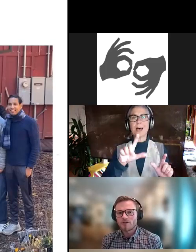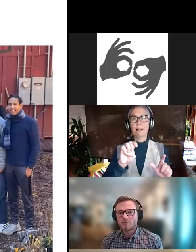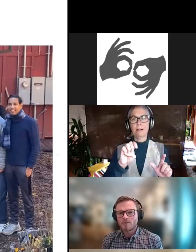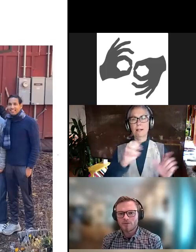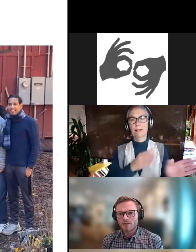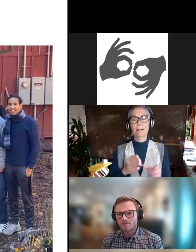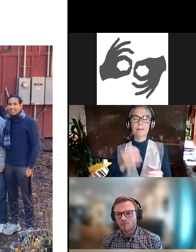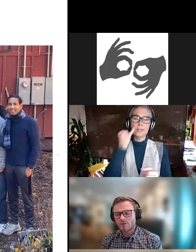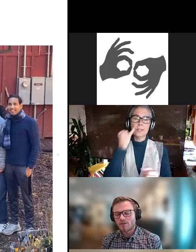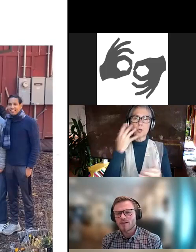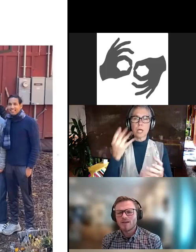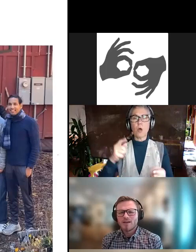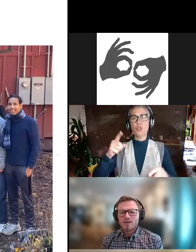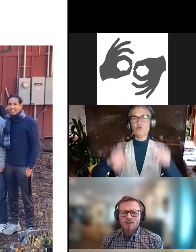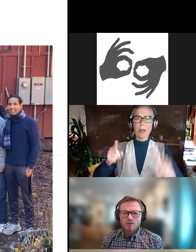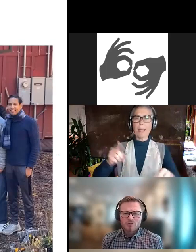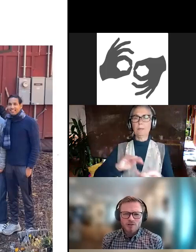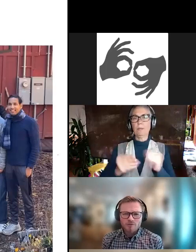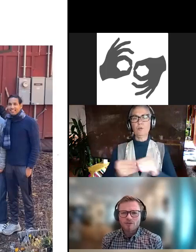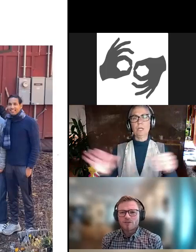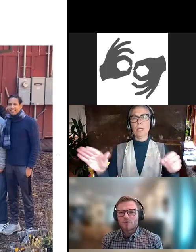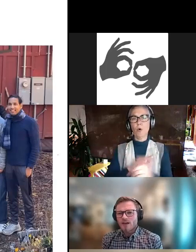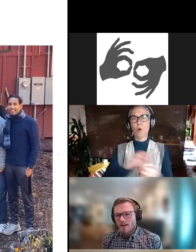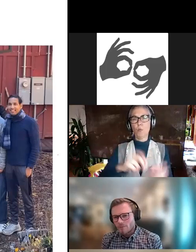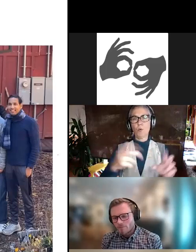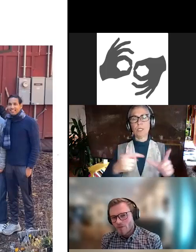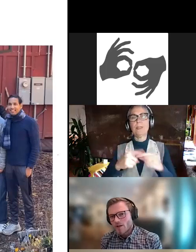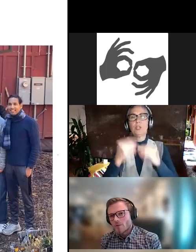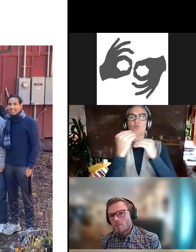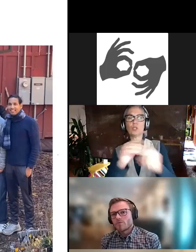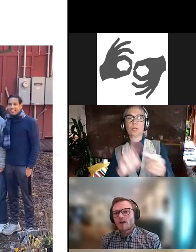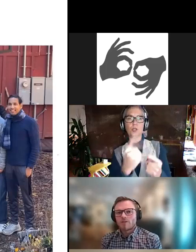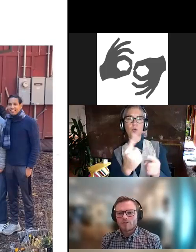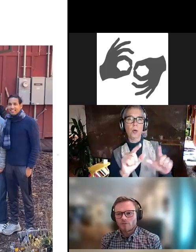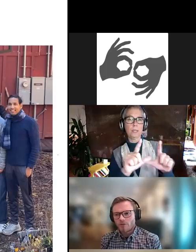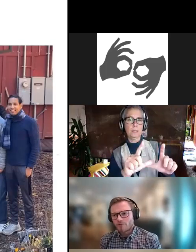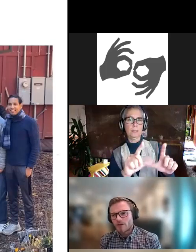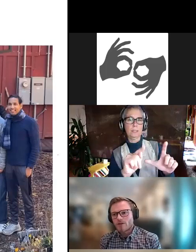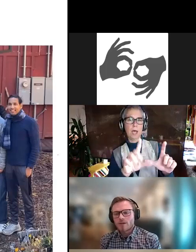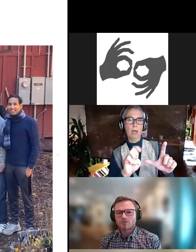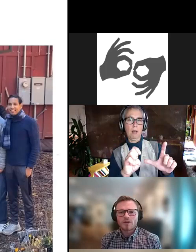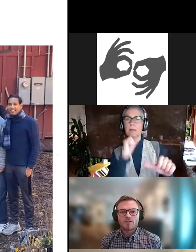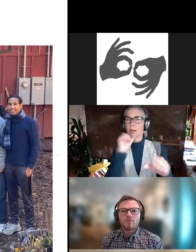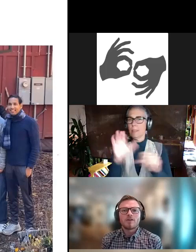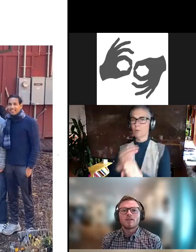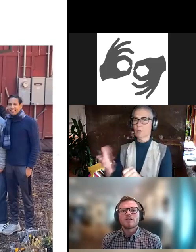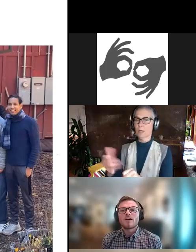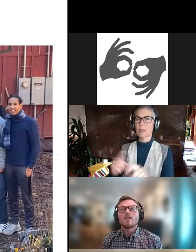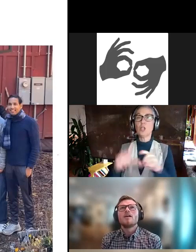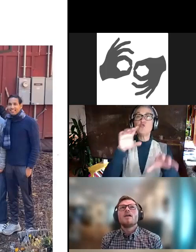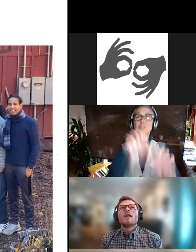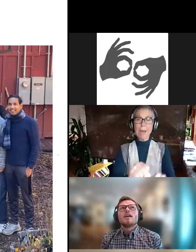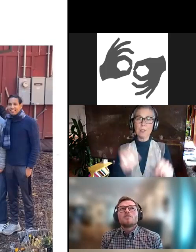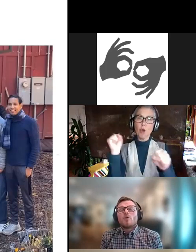wanted to randomly mutate the full protein, you just restrict it to a tile rather than the full thing, right? You capture all that variability in a